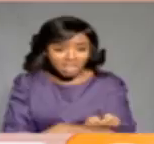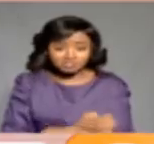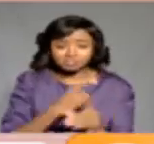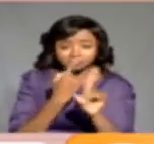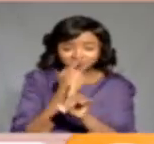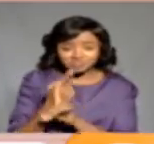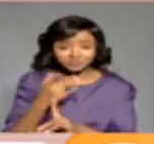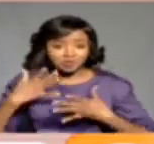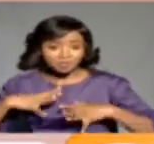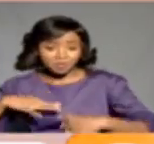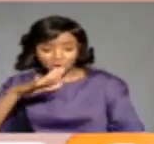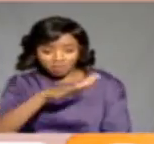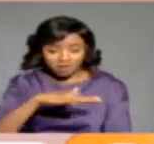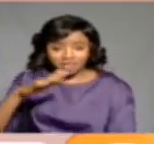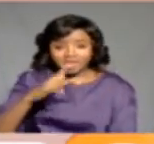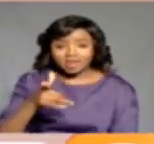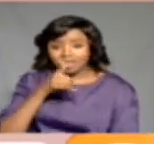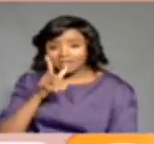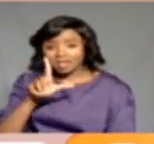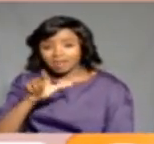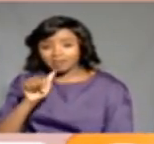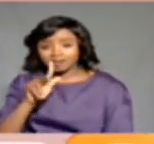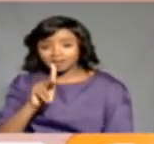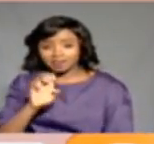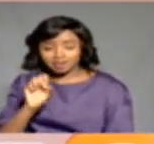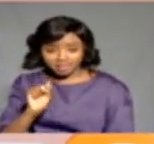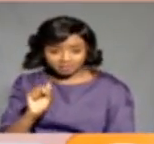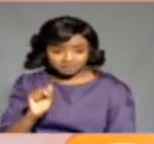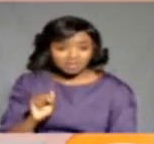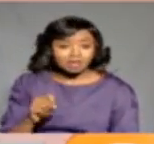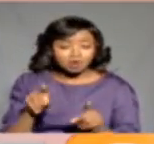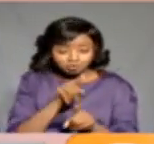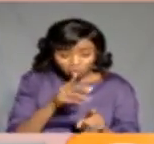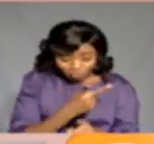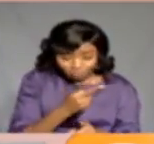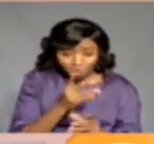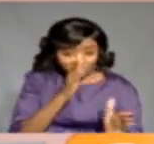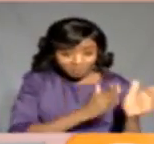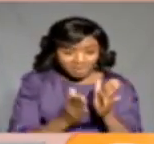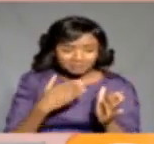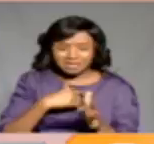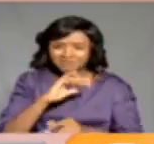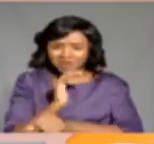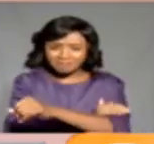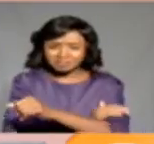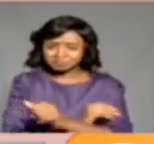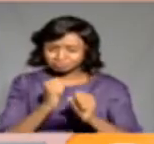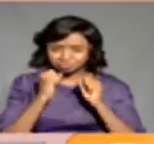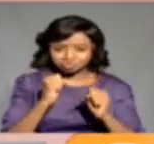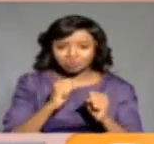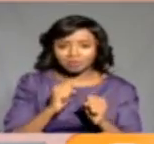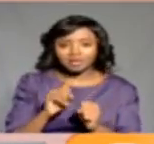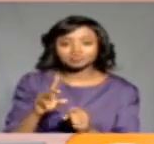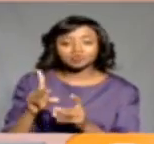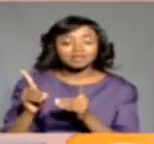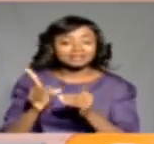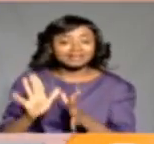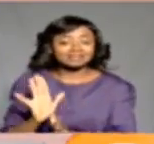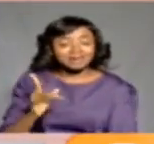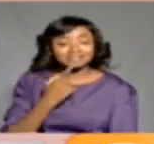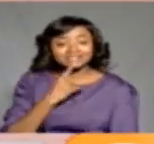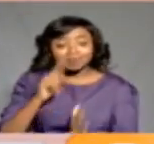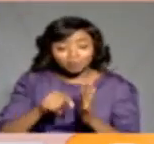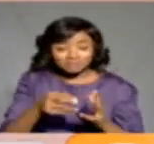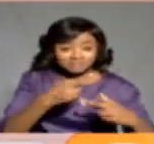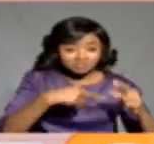and residents of the Two Lakes Industrial Park. Both plants have a huge capacity, and managing director Neil Haling says